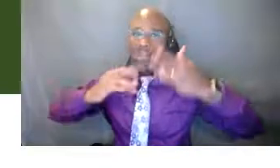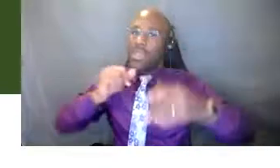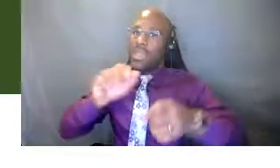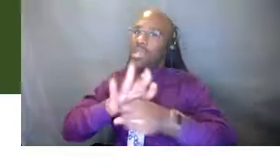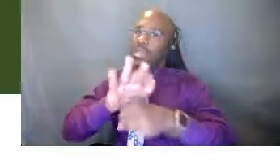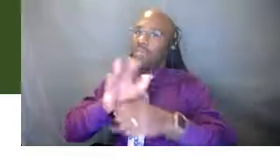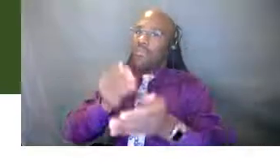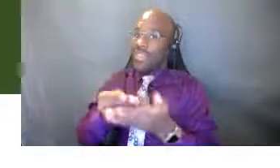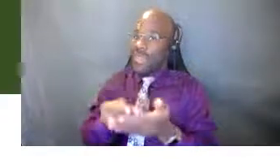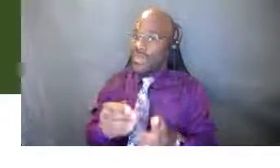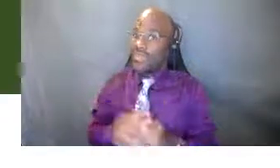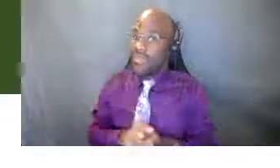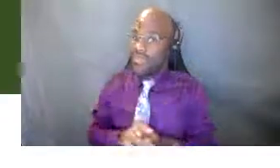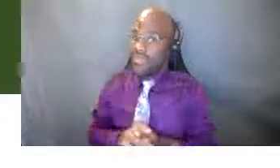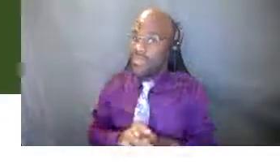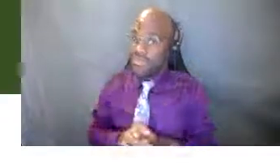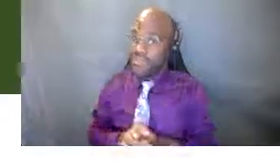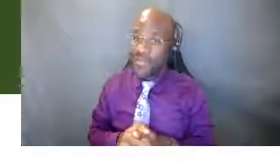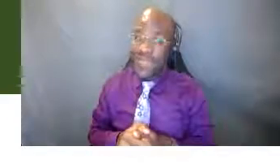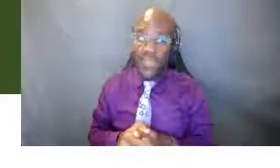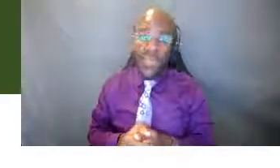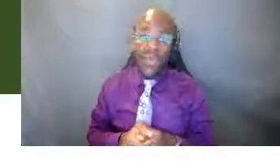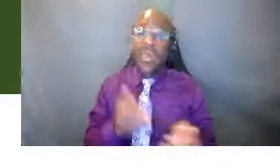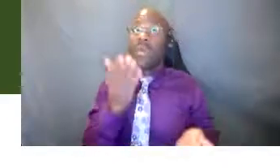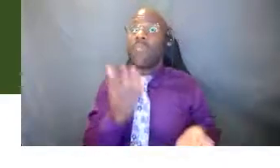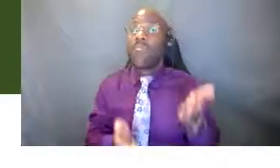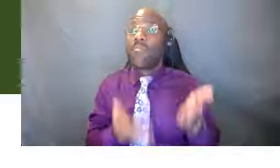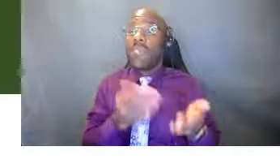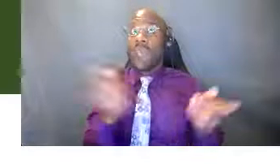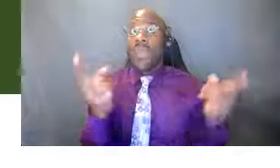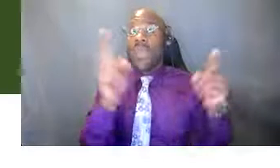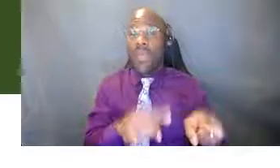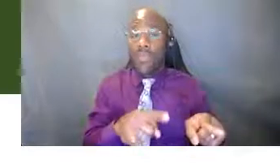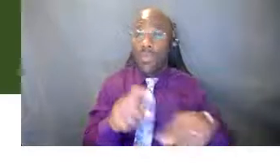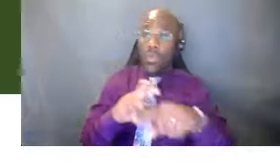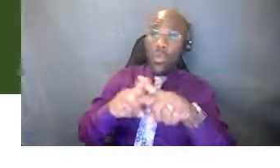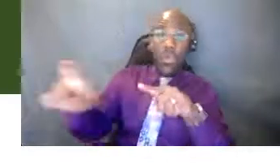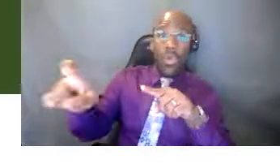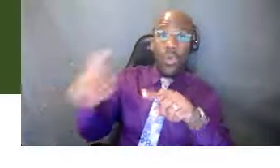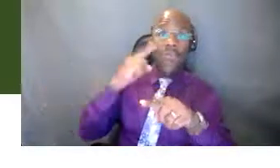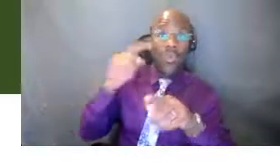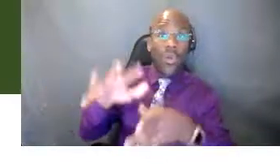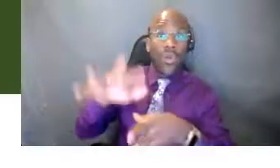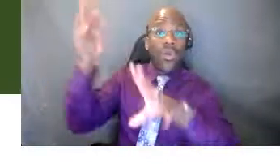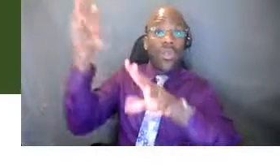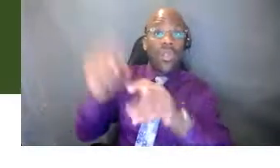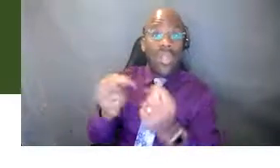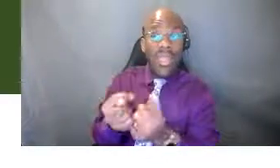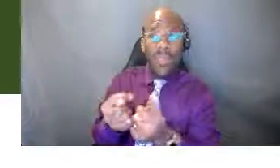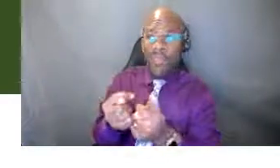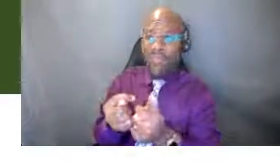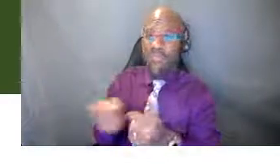aren't enough mobile crisis teams available. But as far as whether